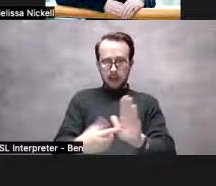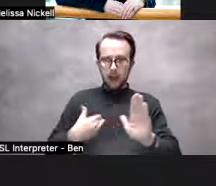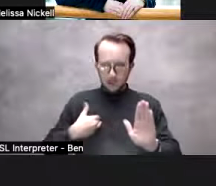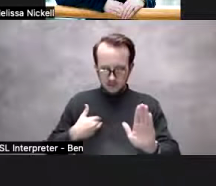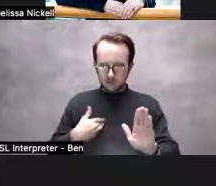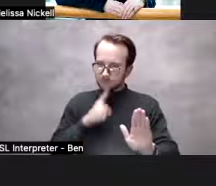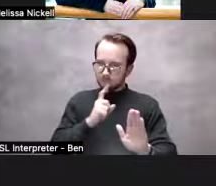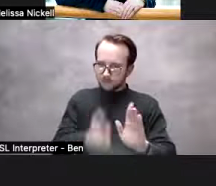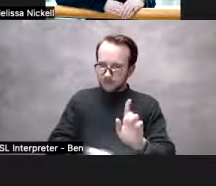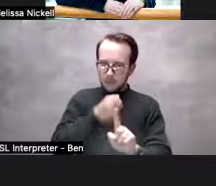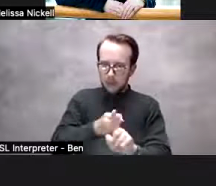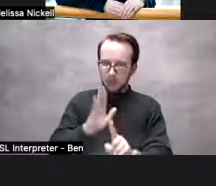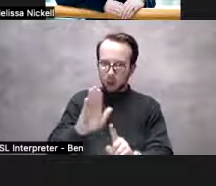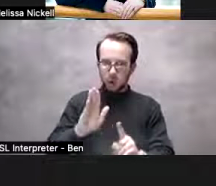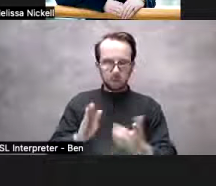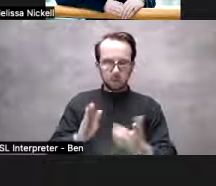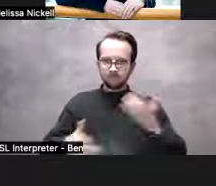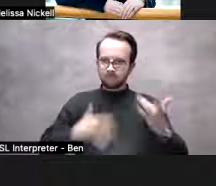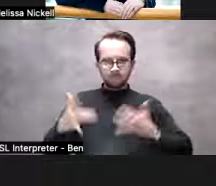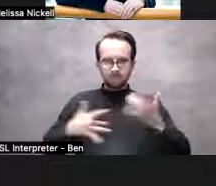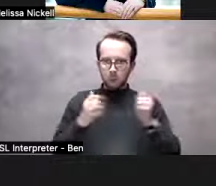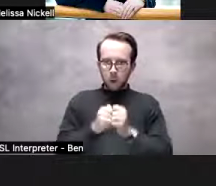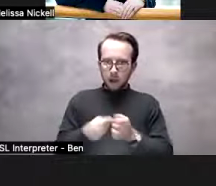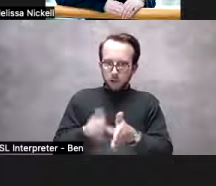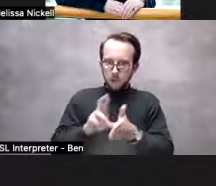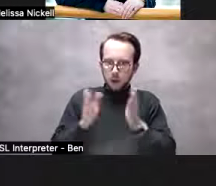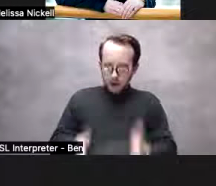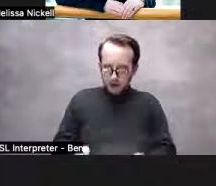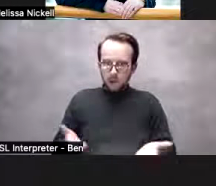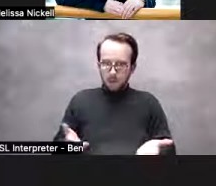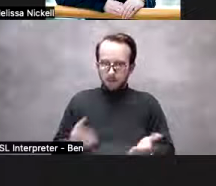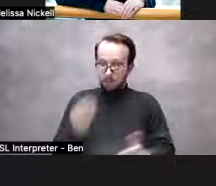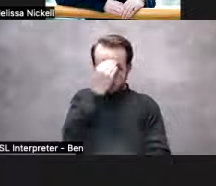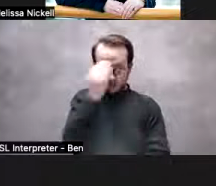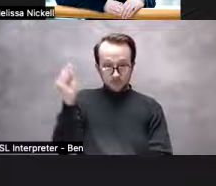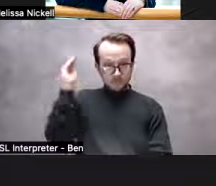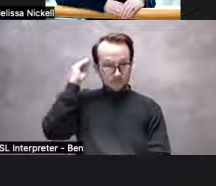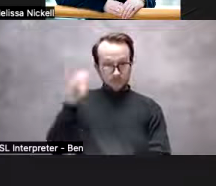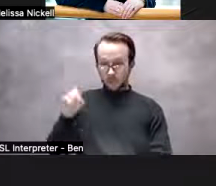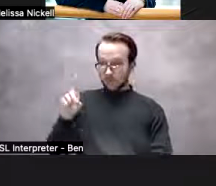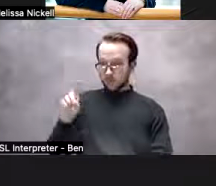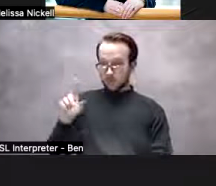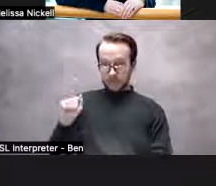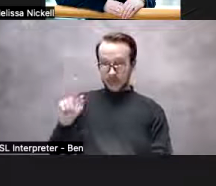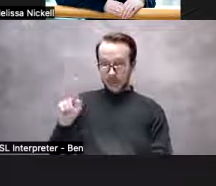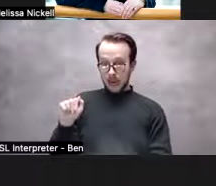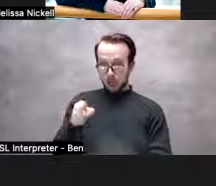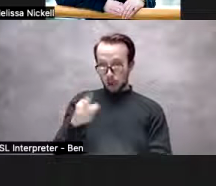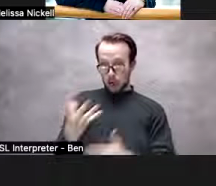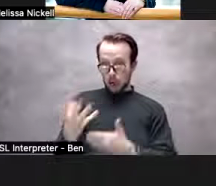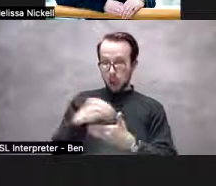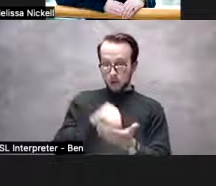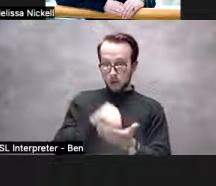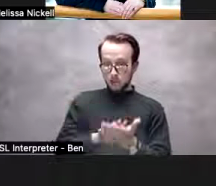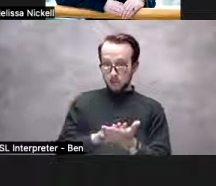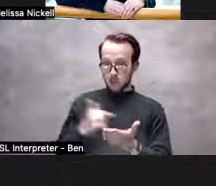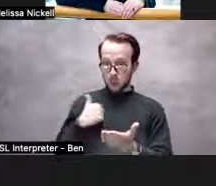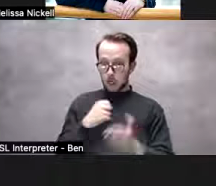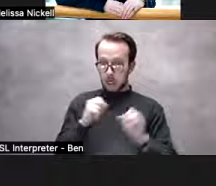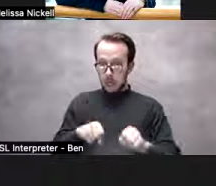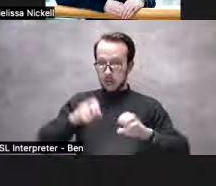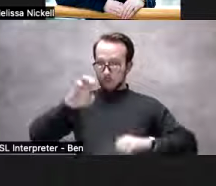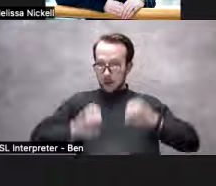impact the enthusiasm of your reviewers. But keep in mind, any data that you include in a grant can be evaluated. Okay, so make